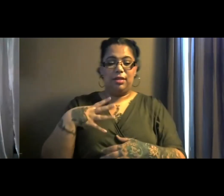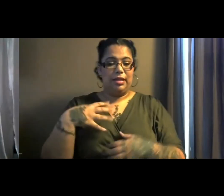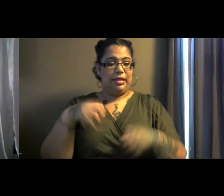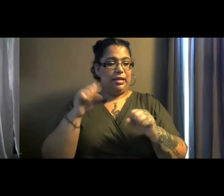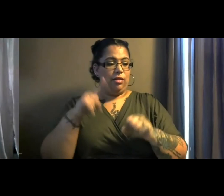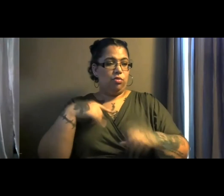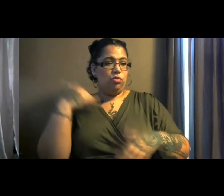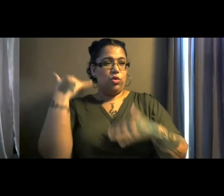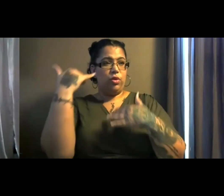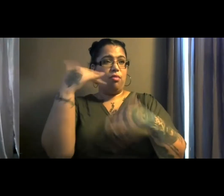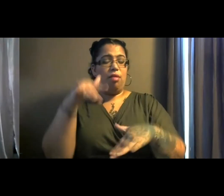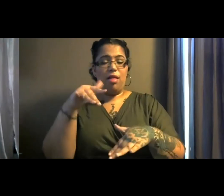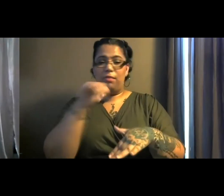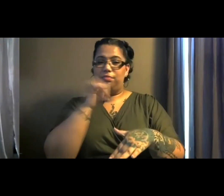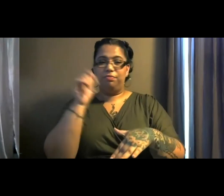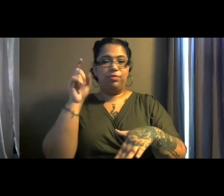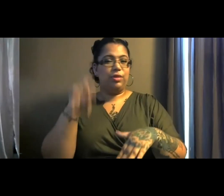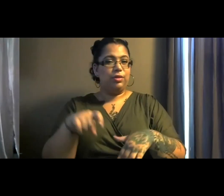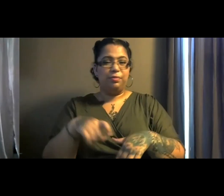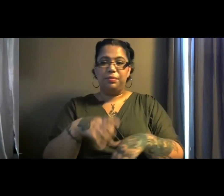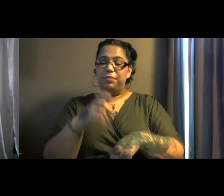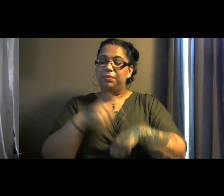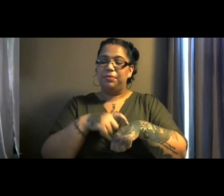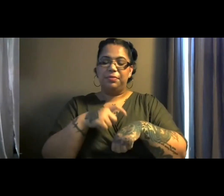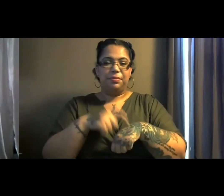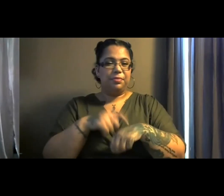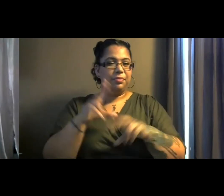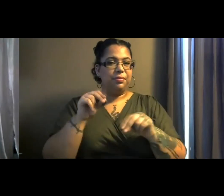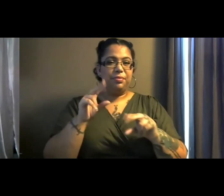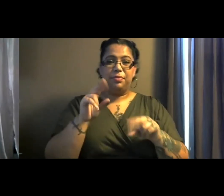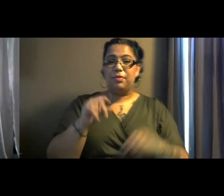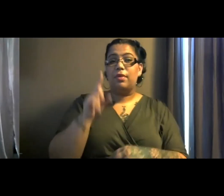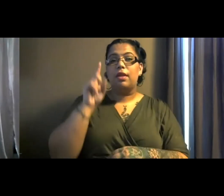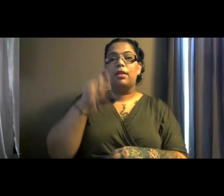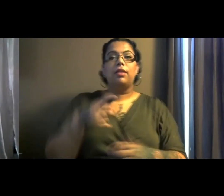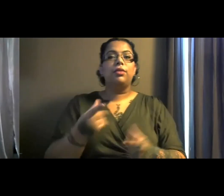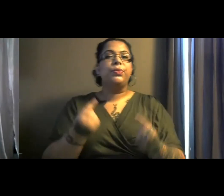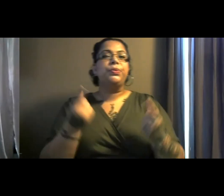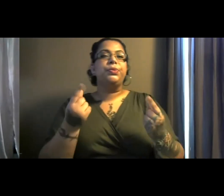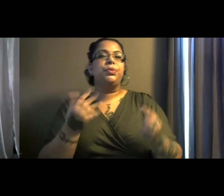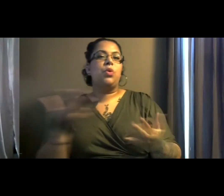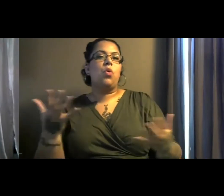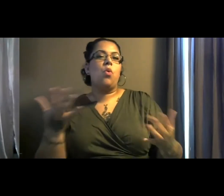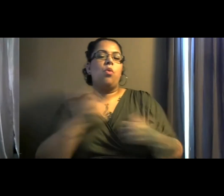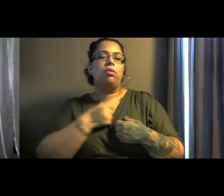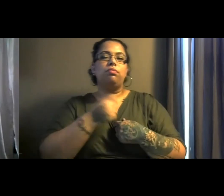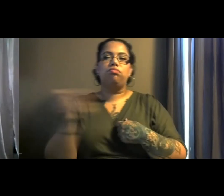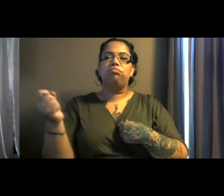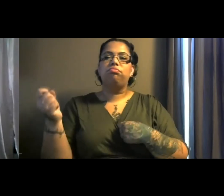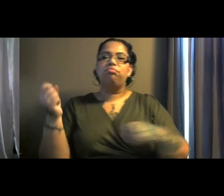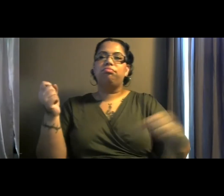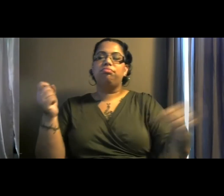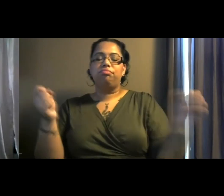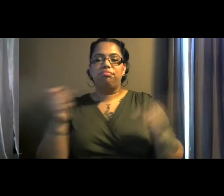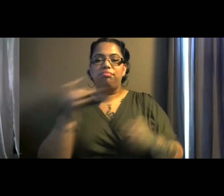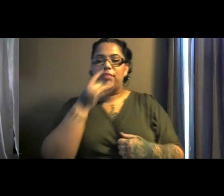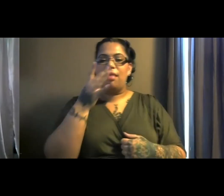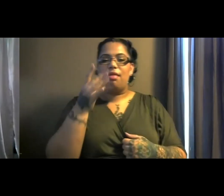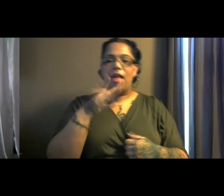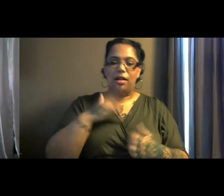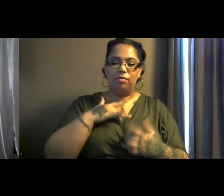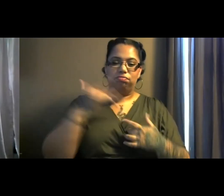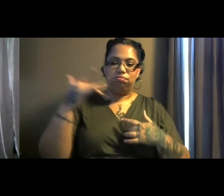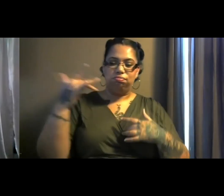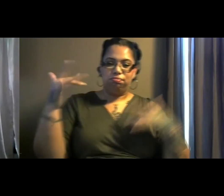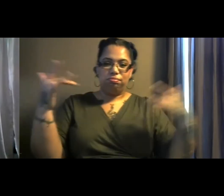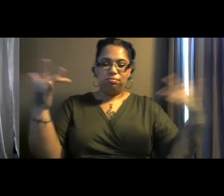limit. Shine on, why don't you shine on? You got to